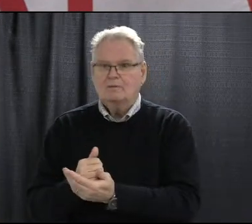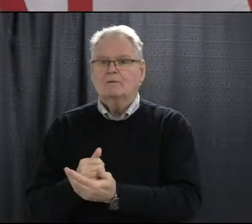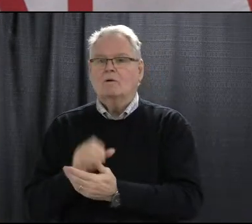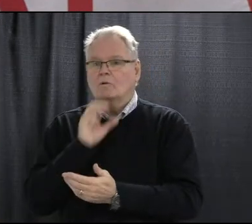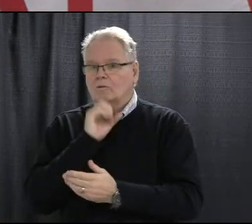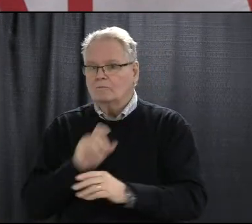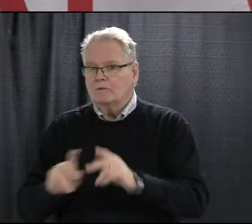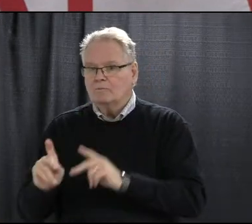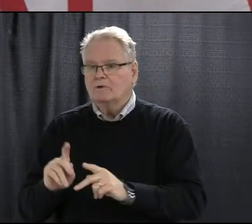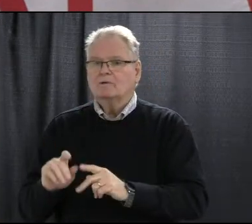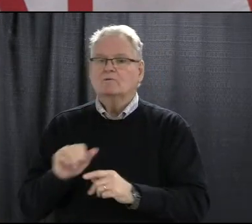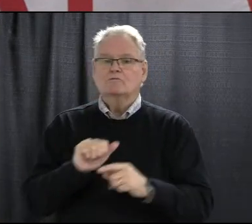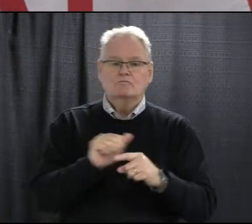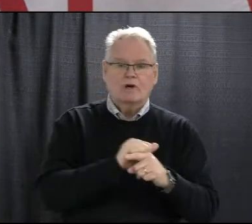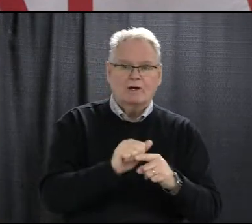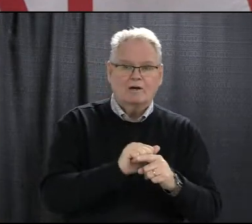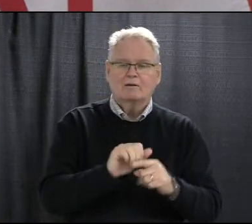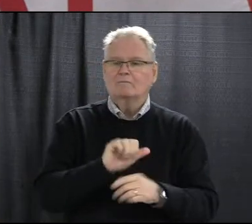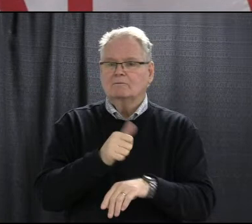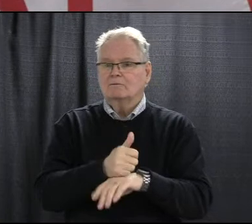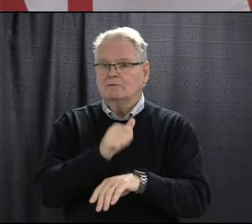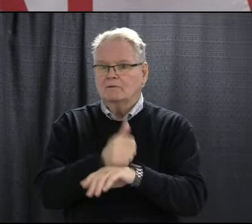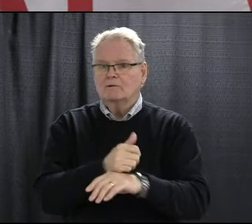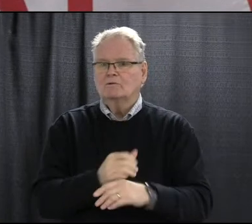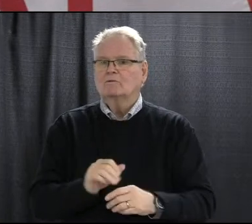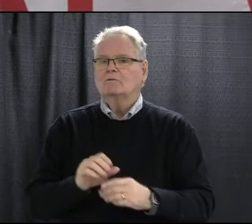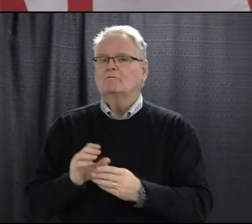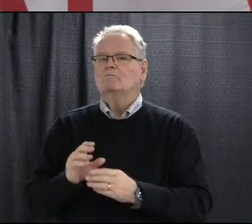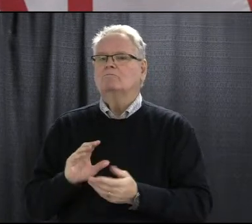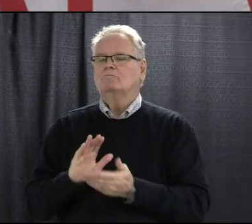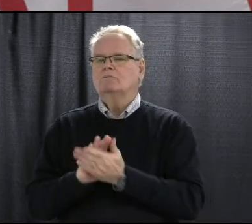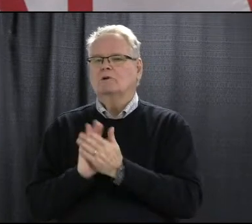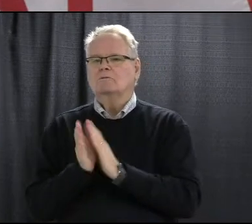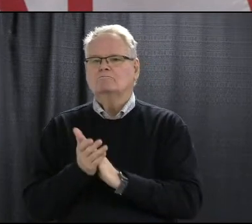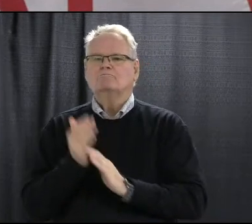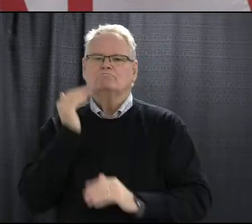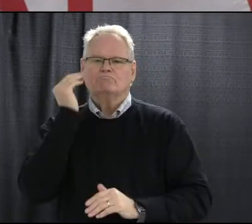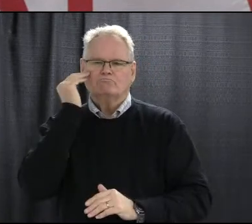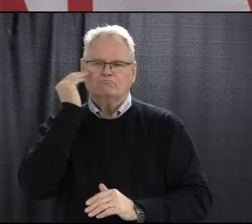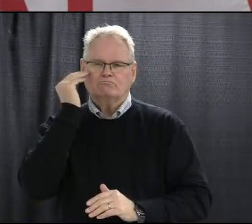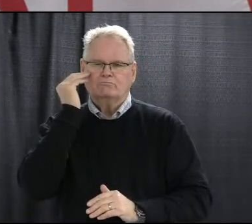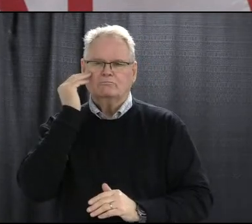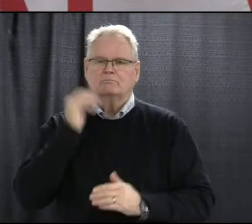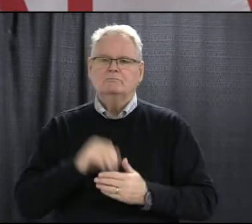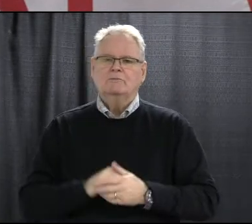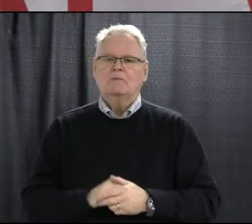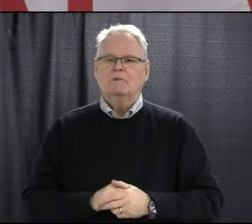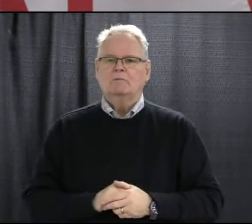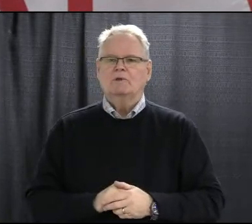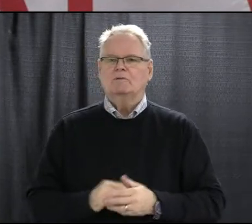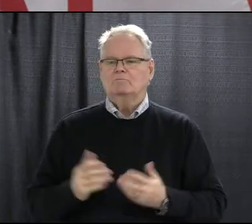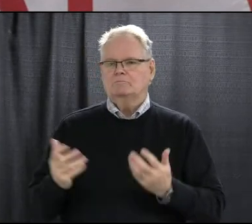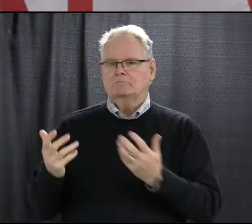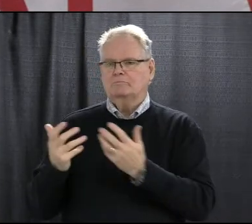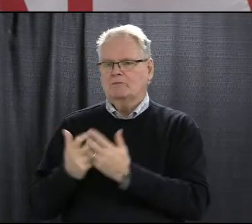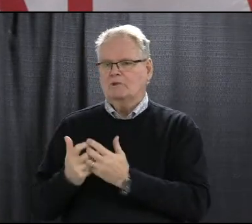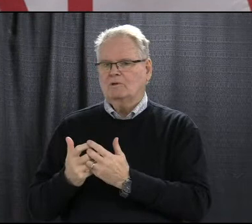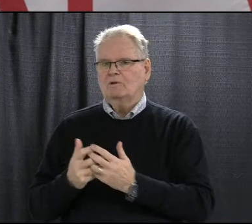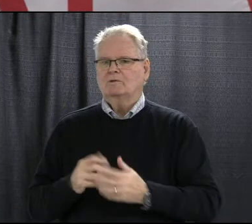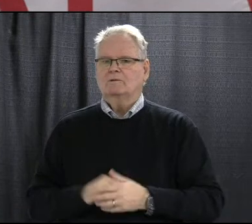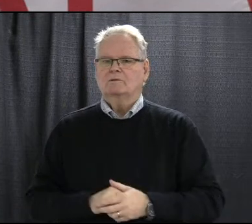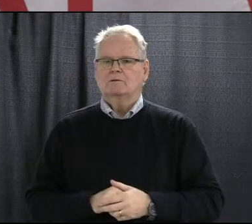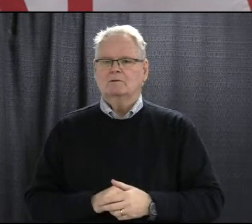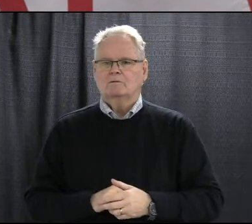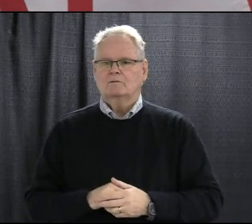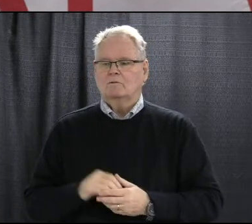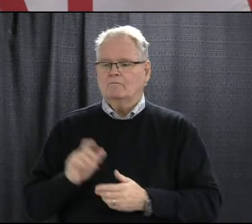expansion of the care of the elderly family physician training aligns with the Health Accord, which recommends